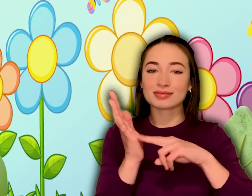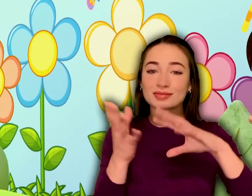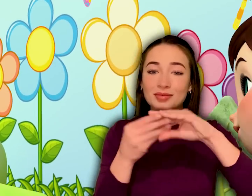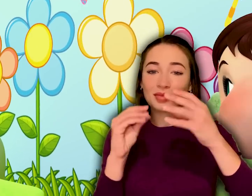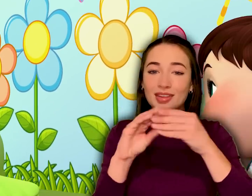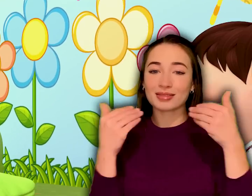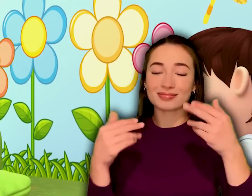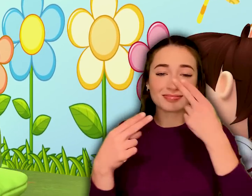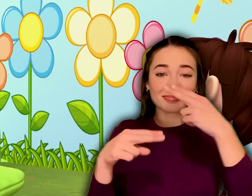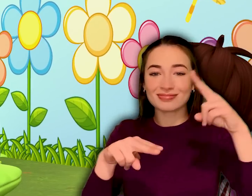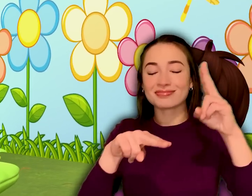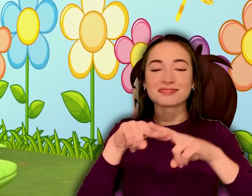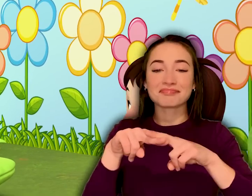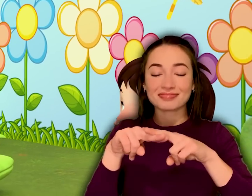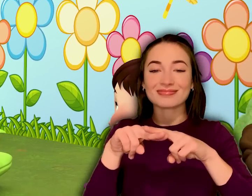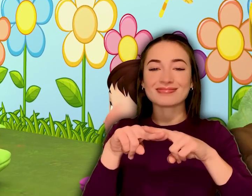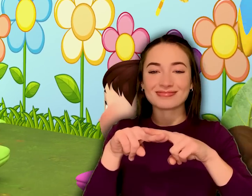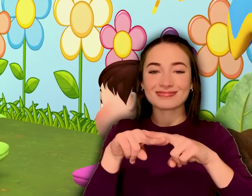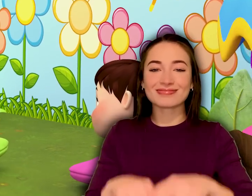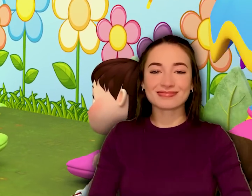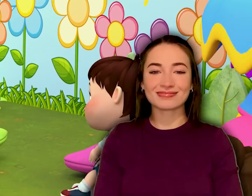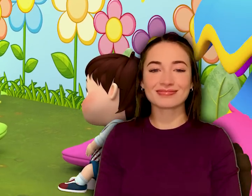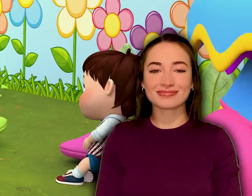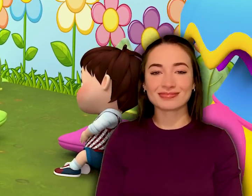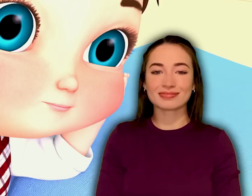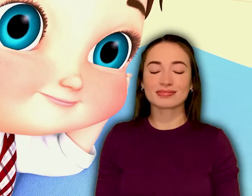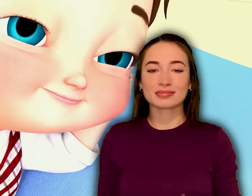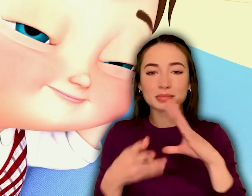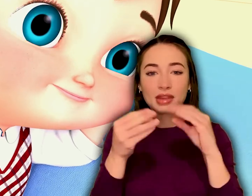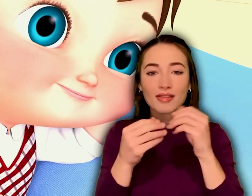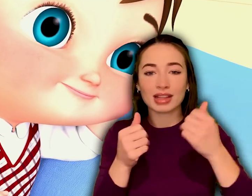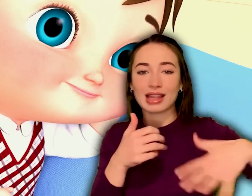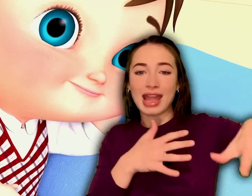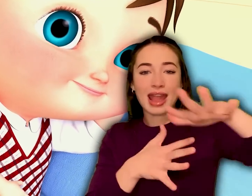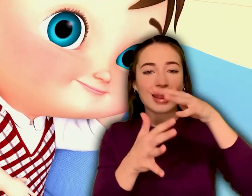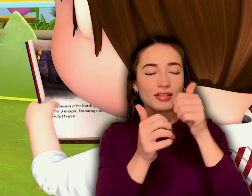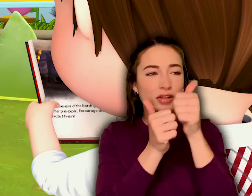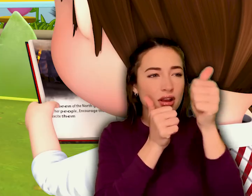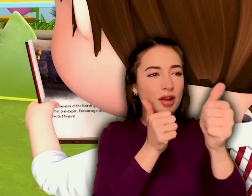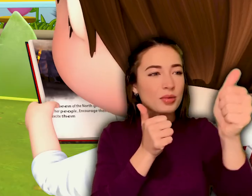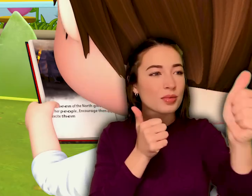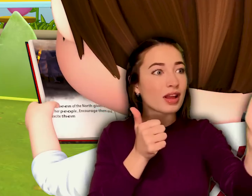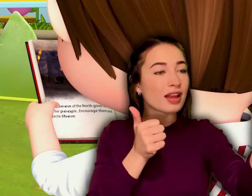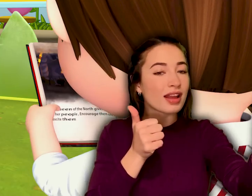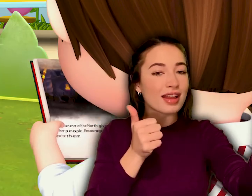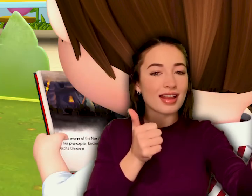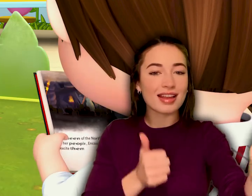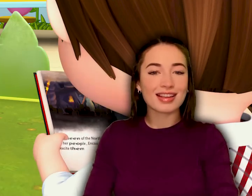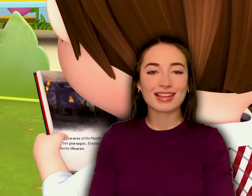bre in a story is full of Glory it speaks of a land